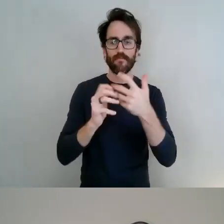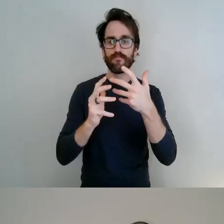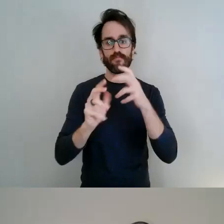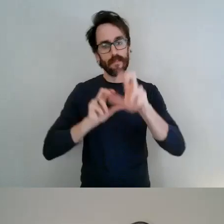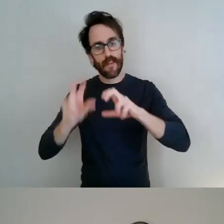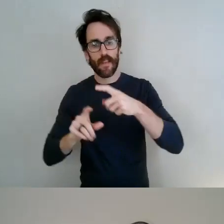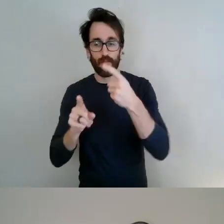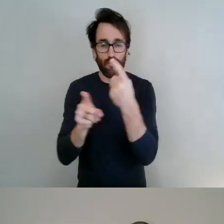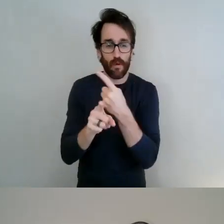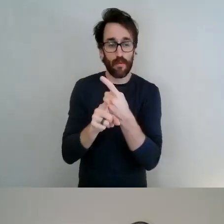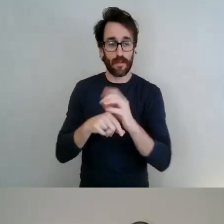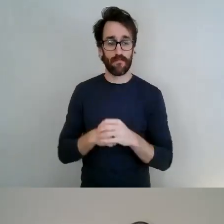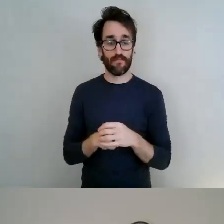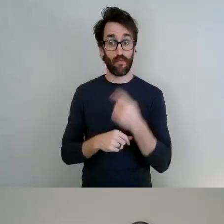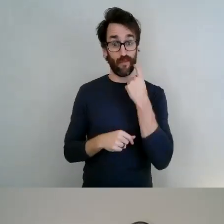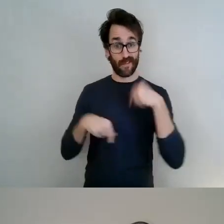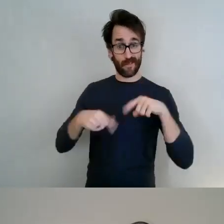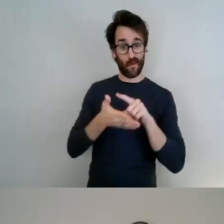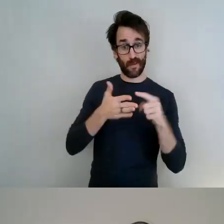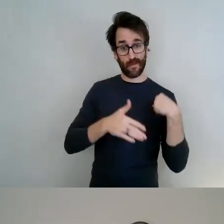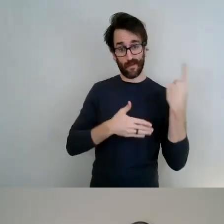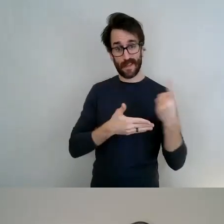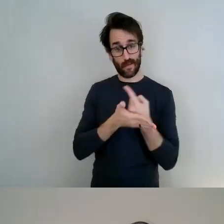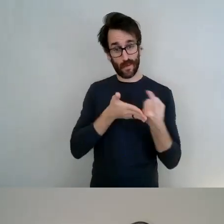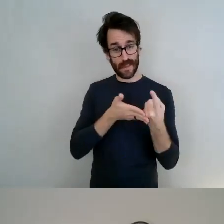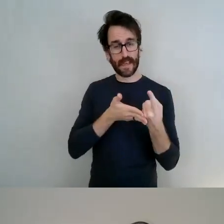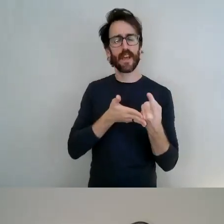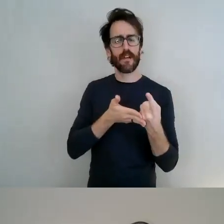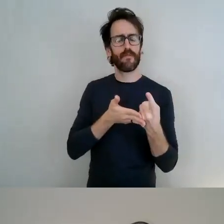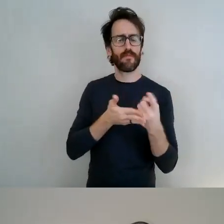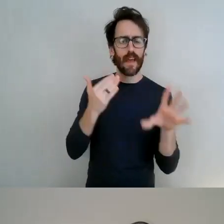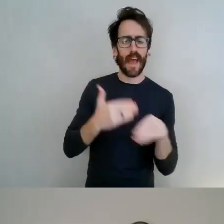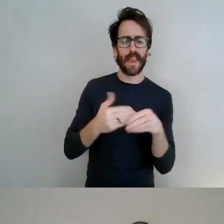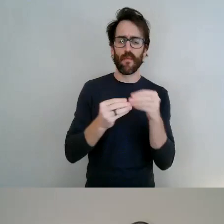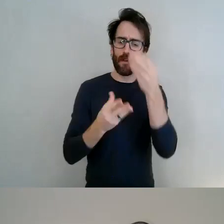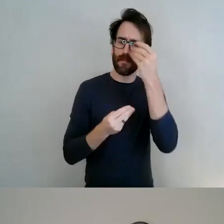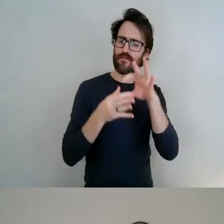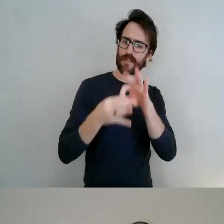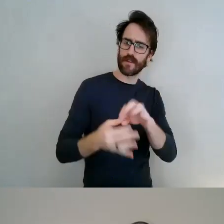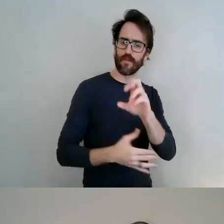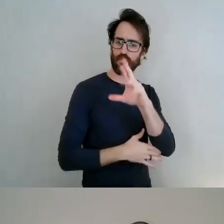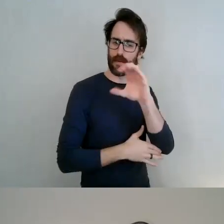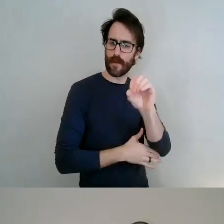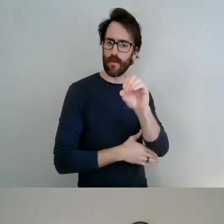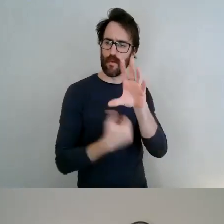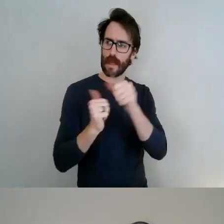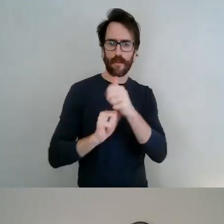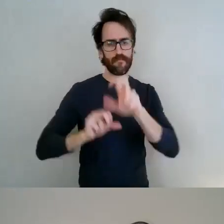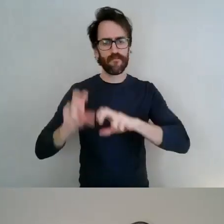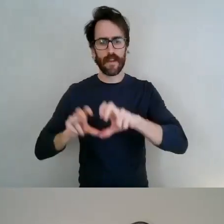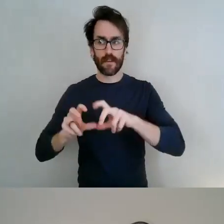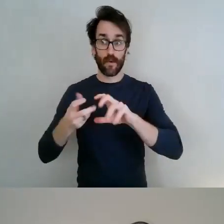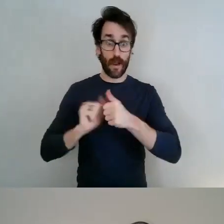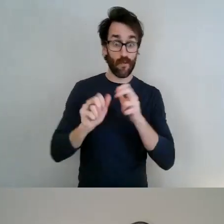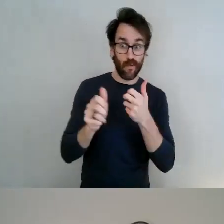blog this past week just to inform people about cryptocurrency frauds and stuff. So thank